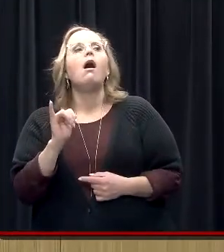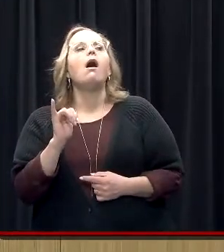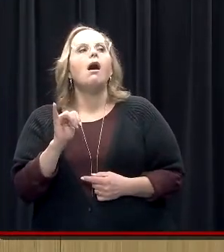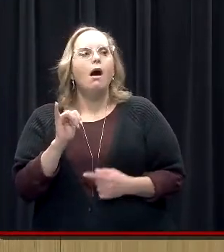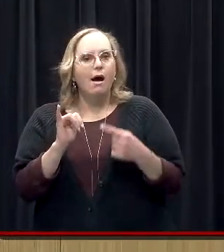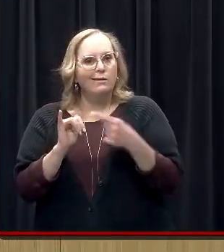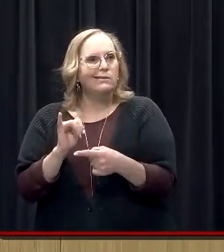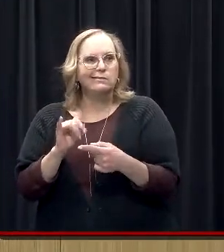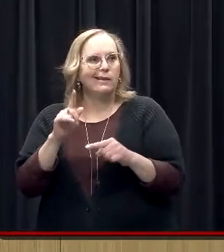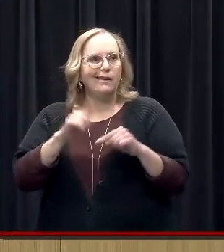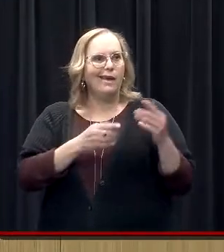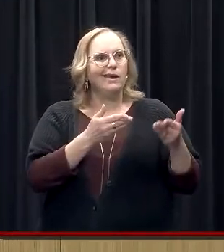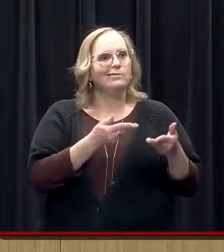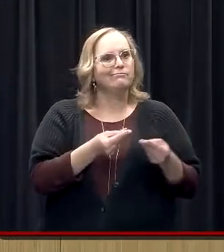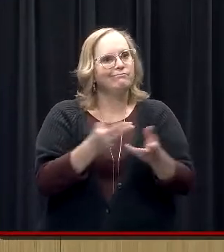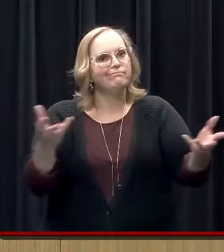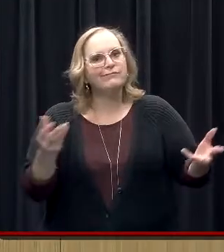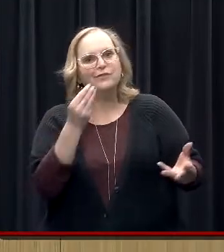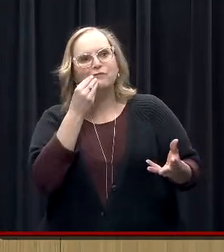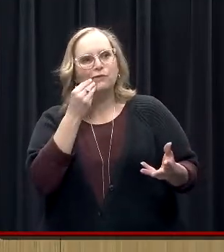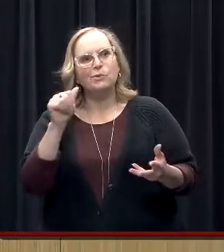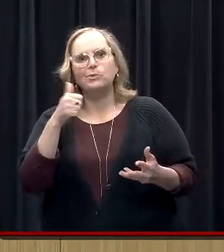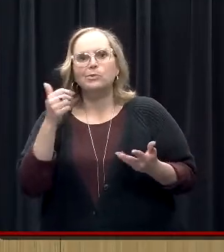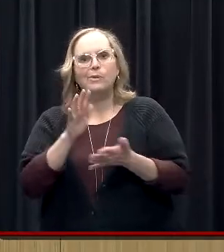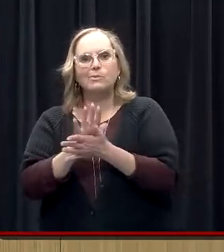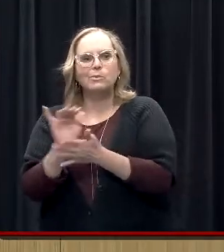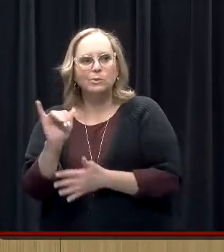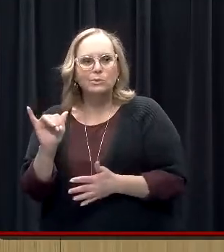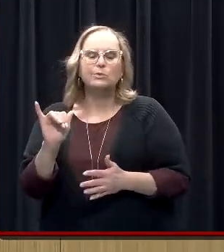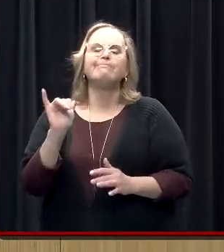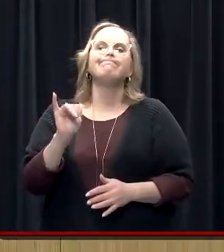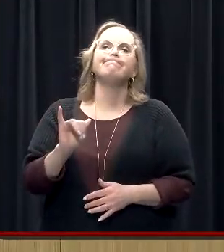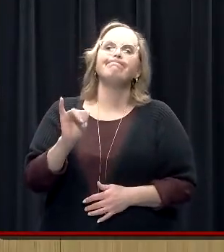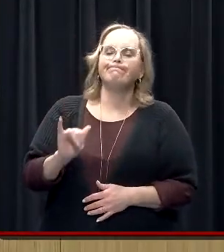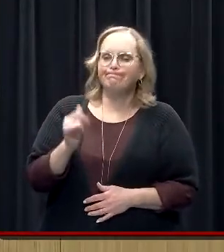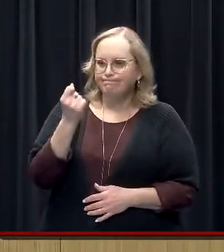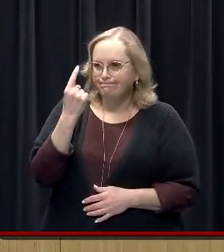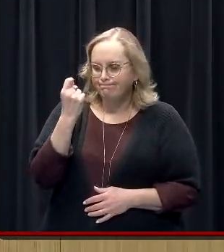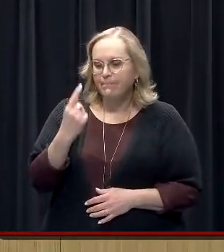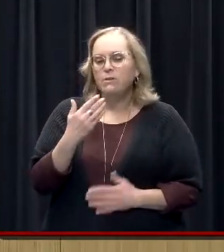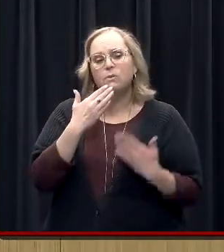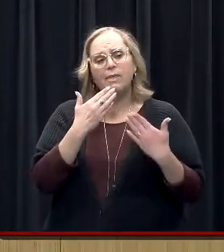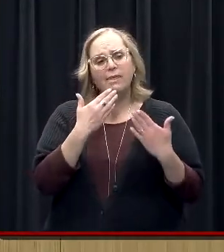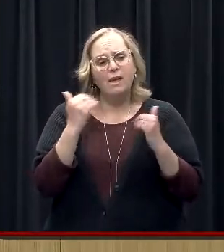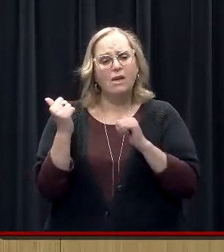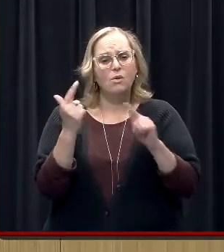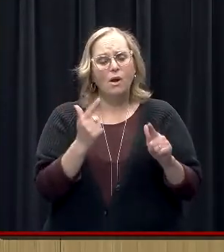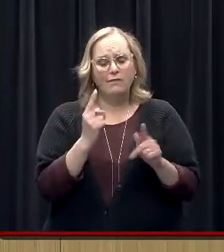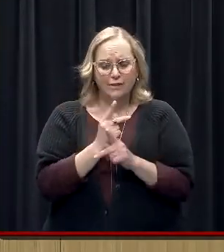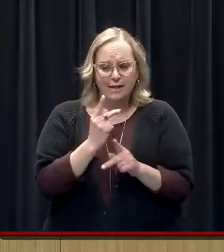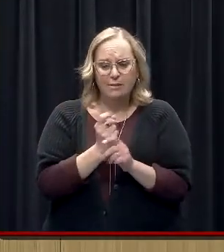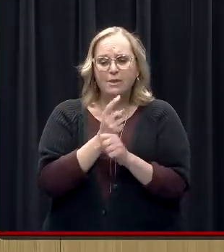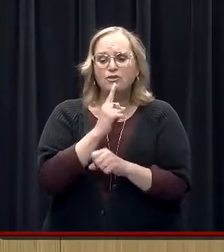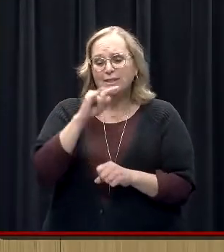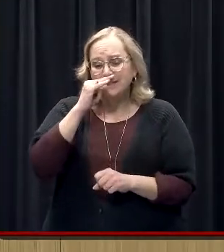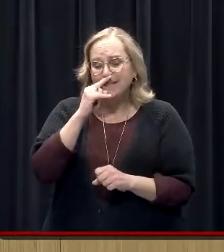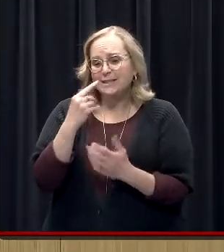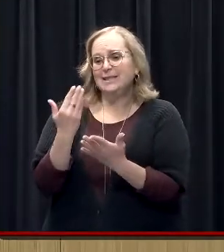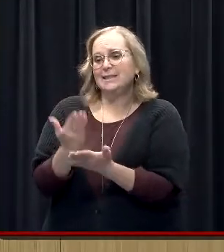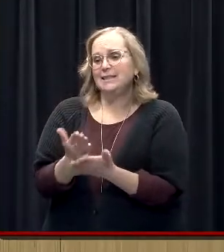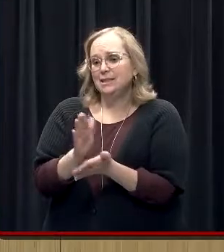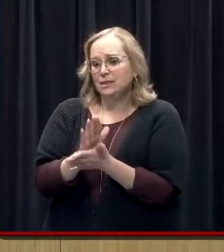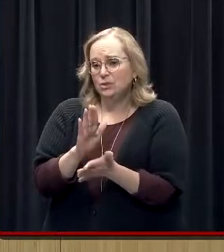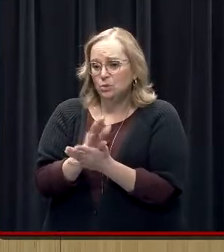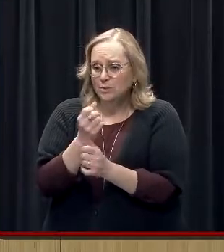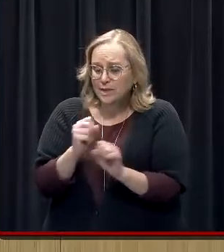So. Thank you again to everybody for taking care of that and making sure that our kids could get to school safely, and buses to